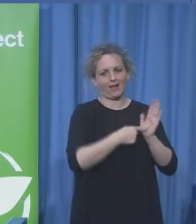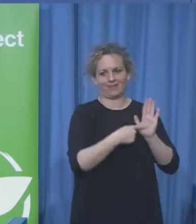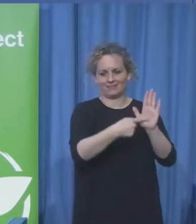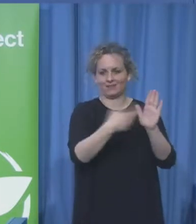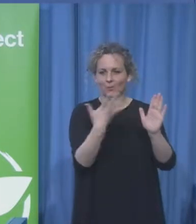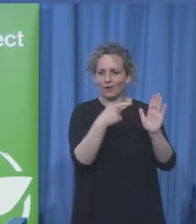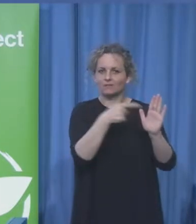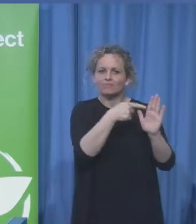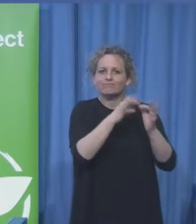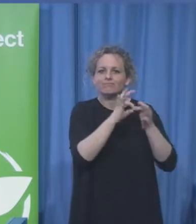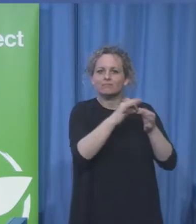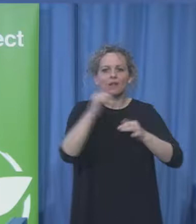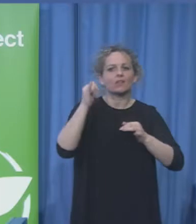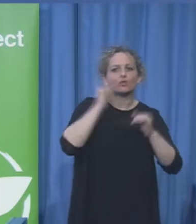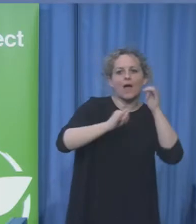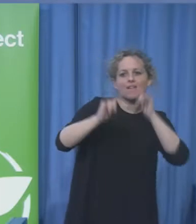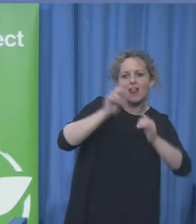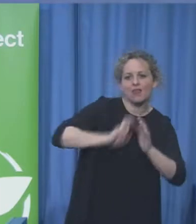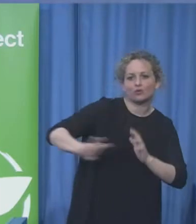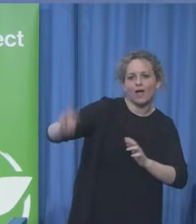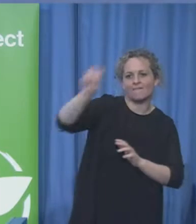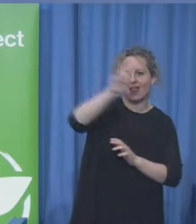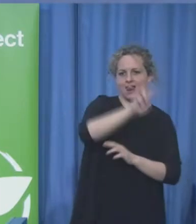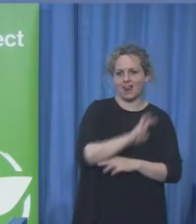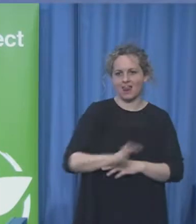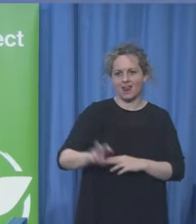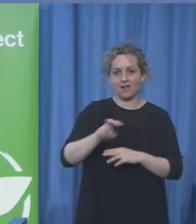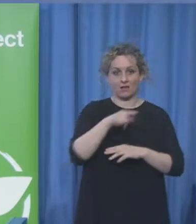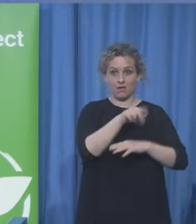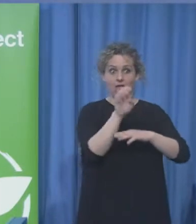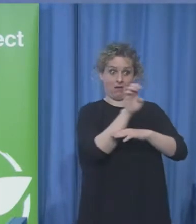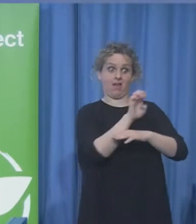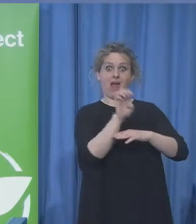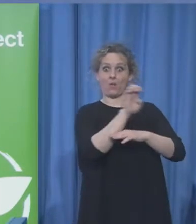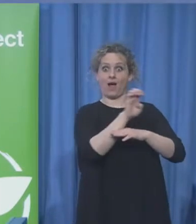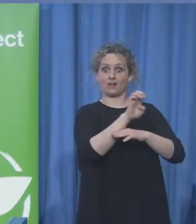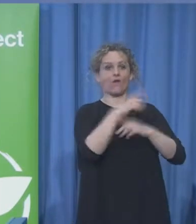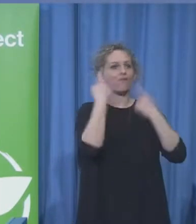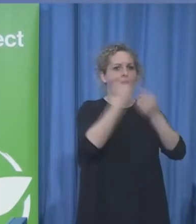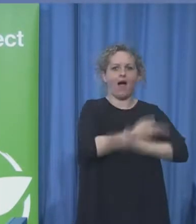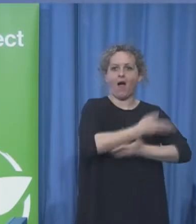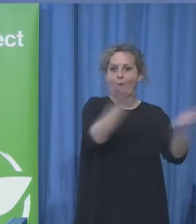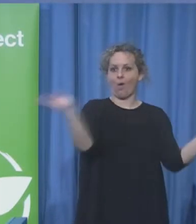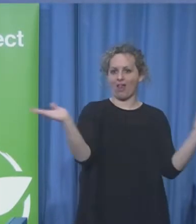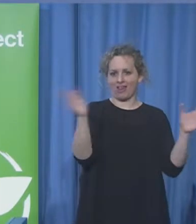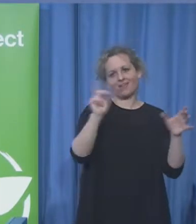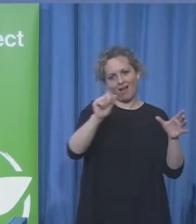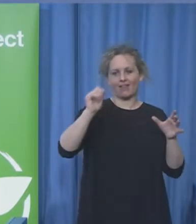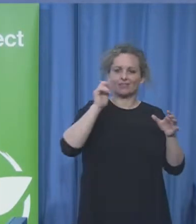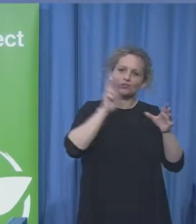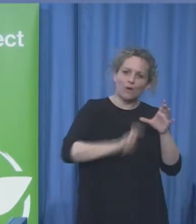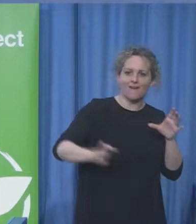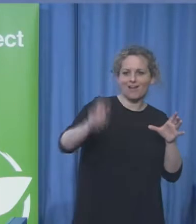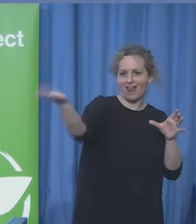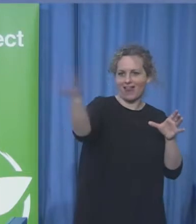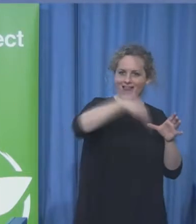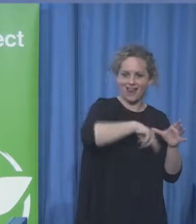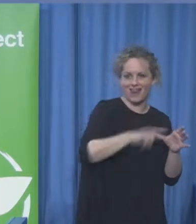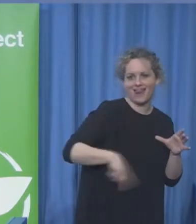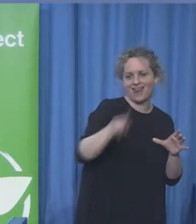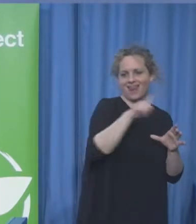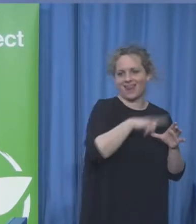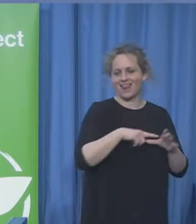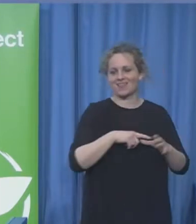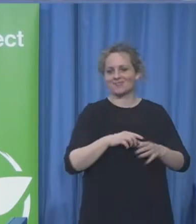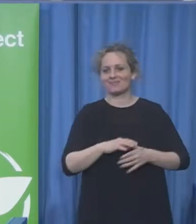and for having me here. I'm absolutely marveled by having met all of you. I was not quite aware